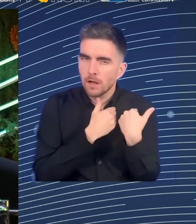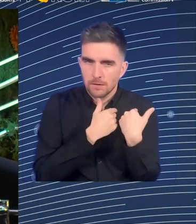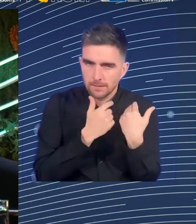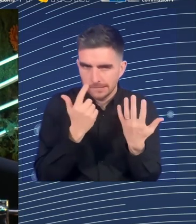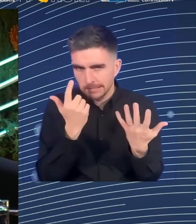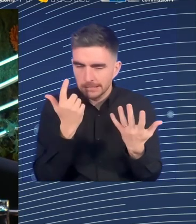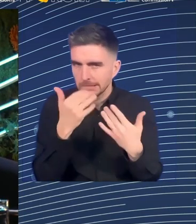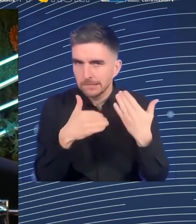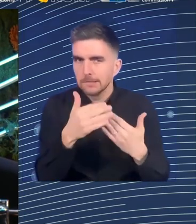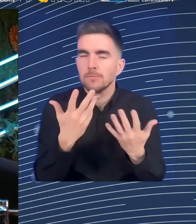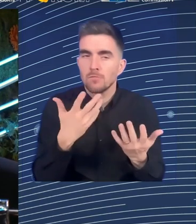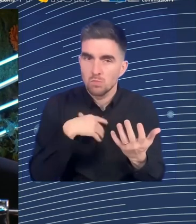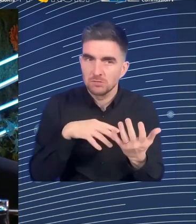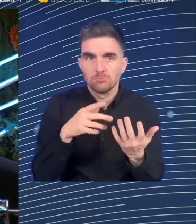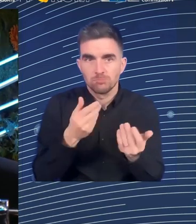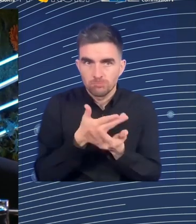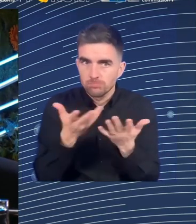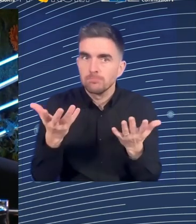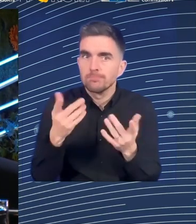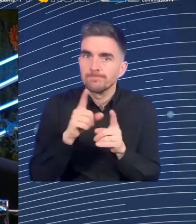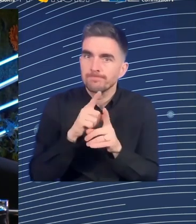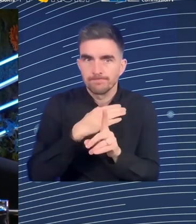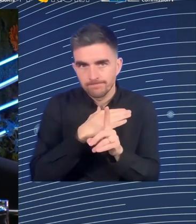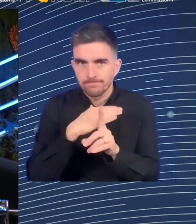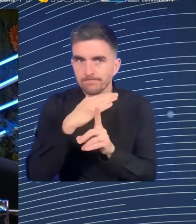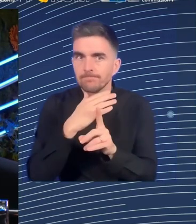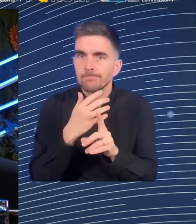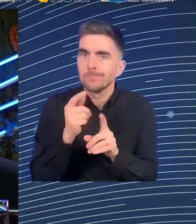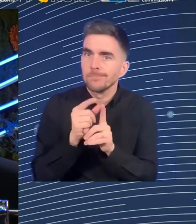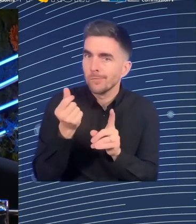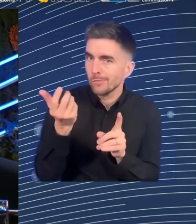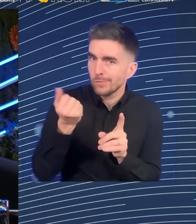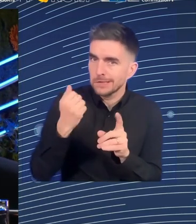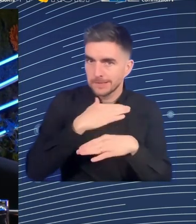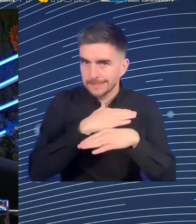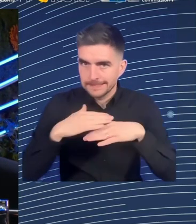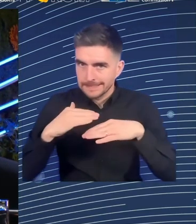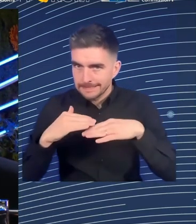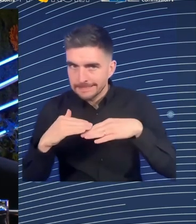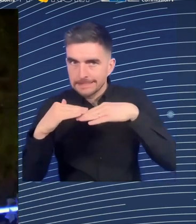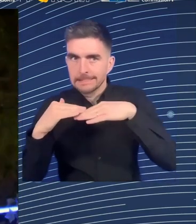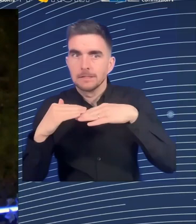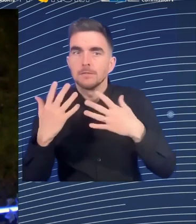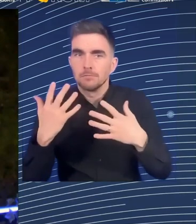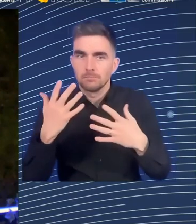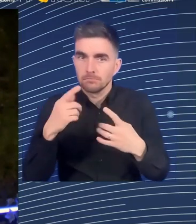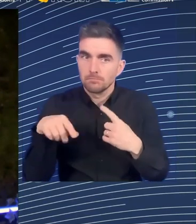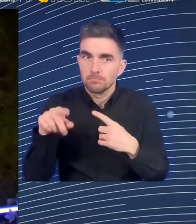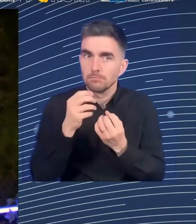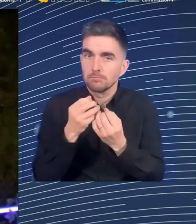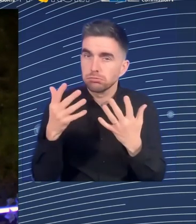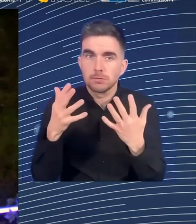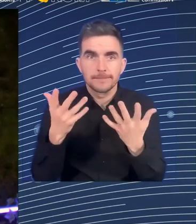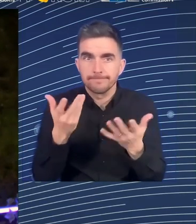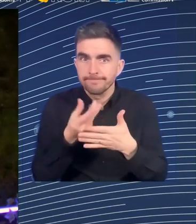also because the minimum wage directive aims to increase collective bargaining coverage. And again,